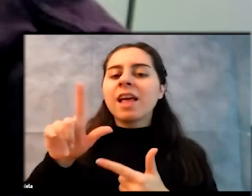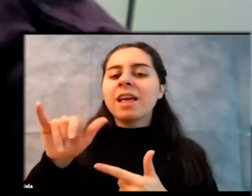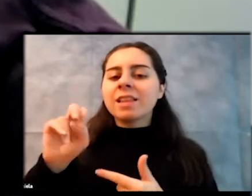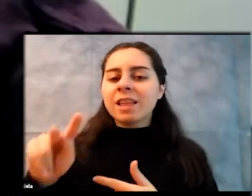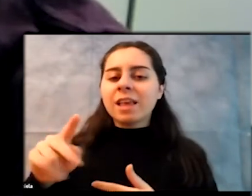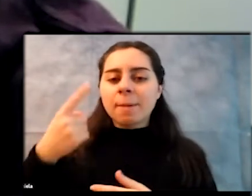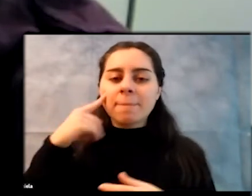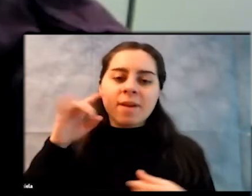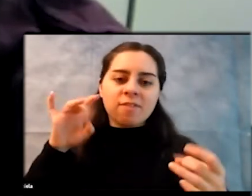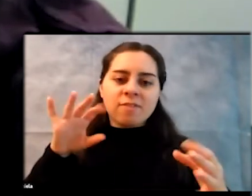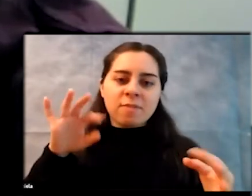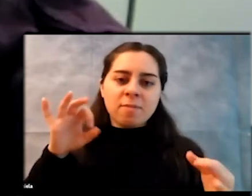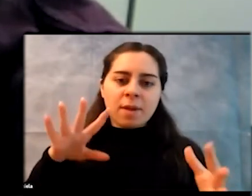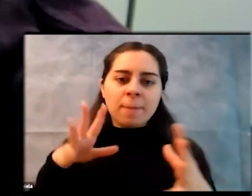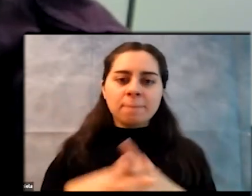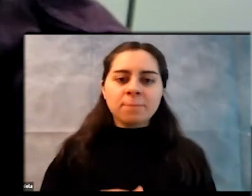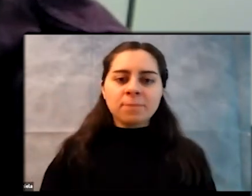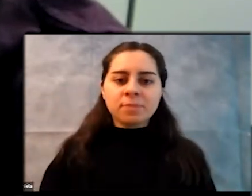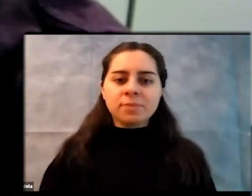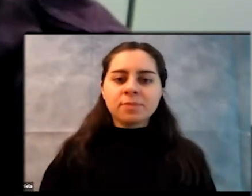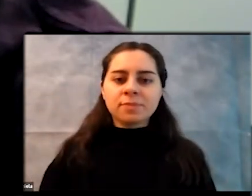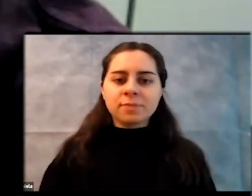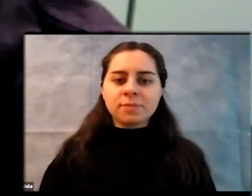We really appreciate all that.